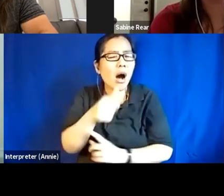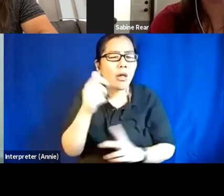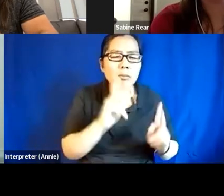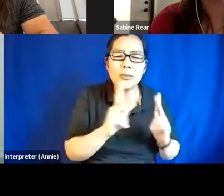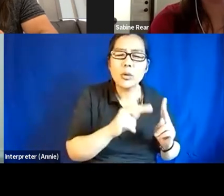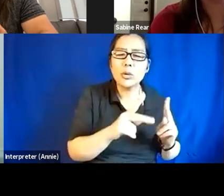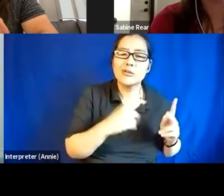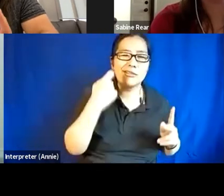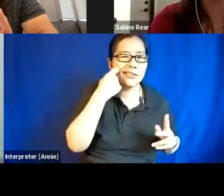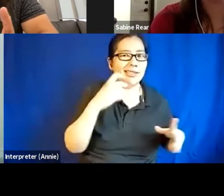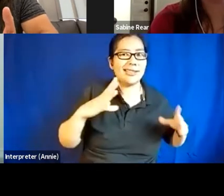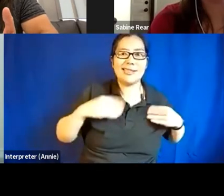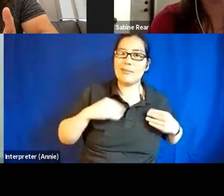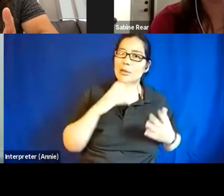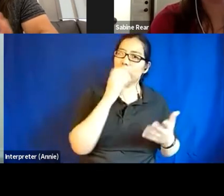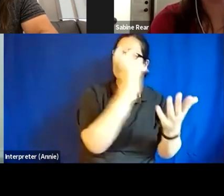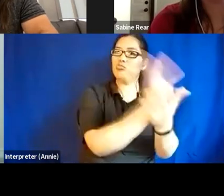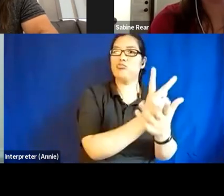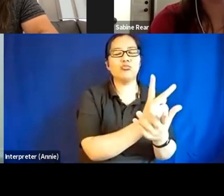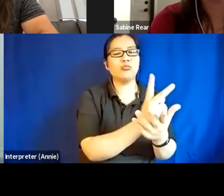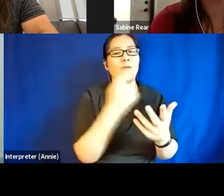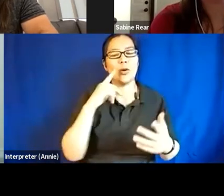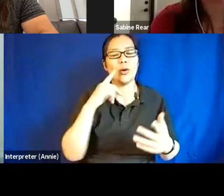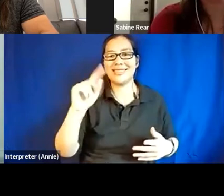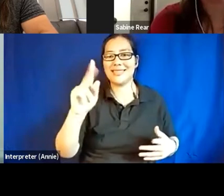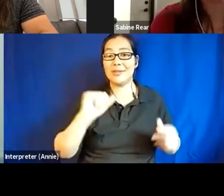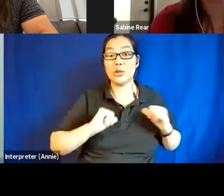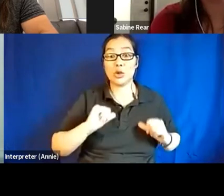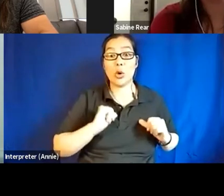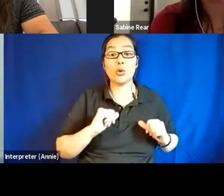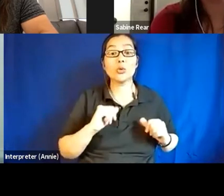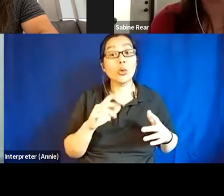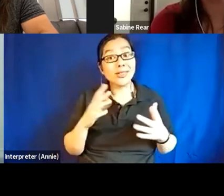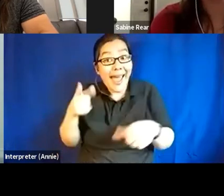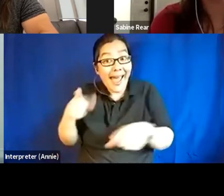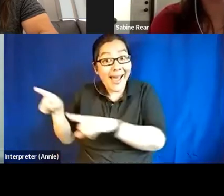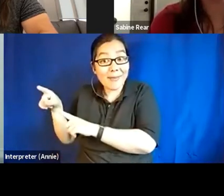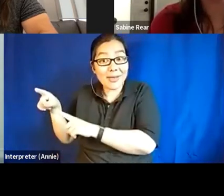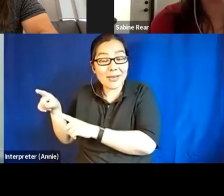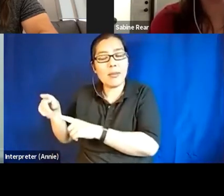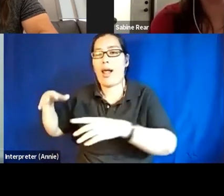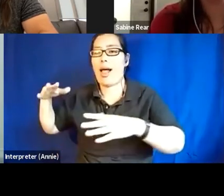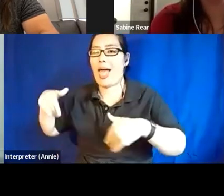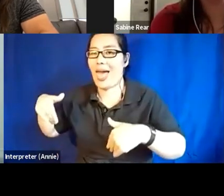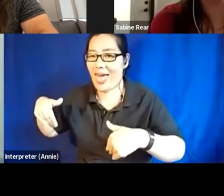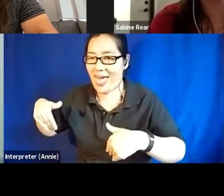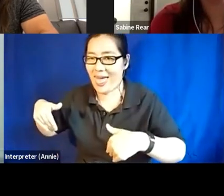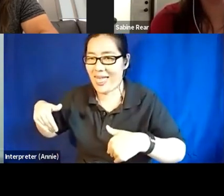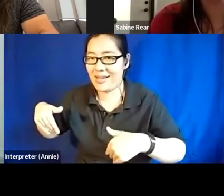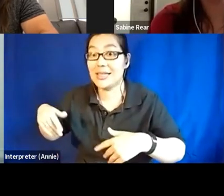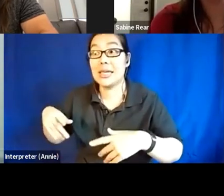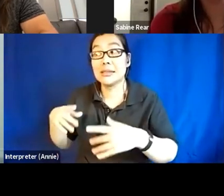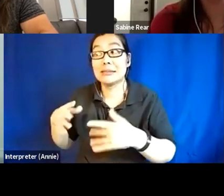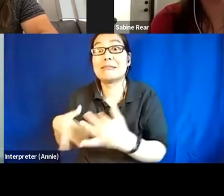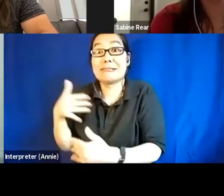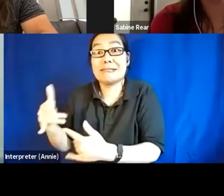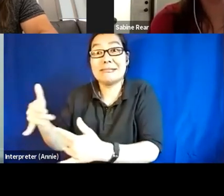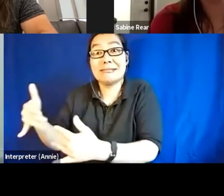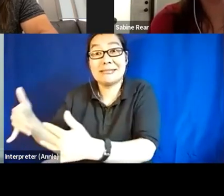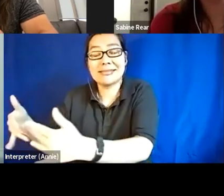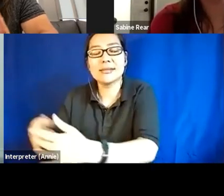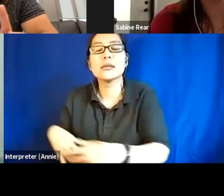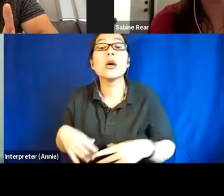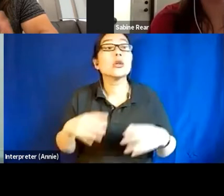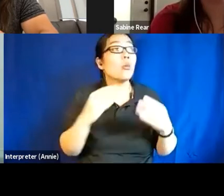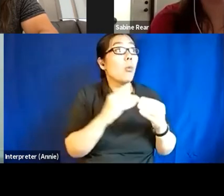shows and it's happening, but we're, we're just not there yet. And I think the more success you see from those people, uh, the